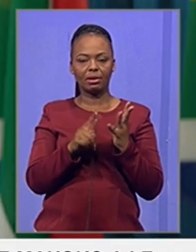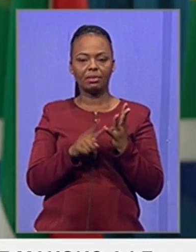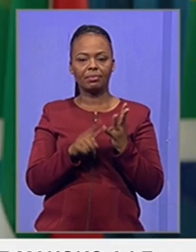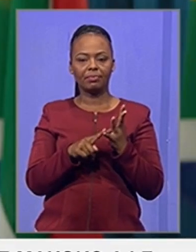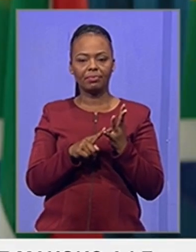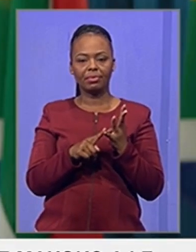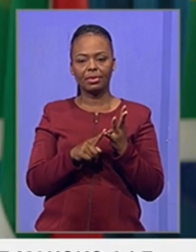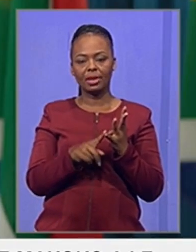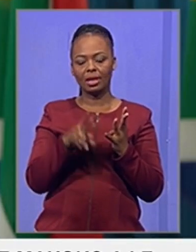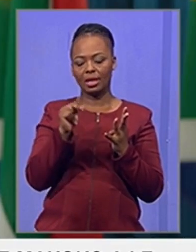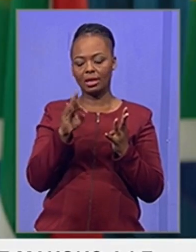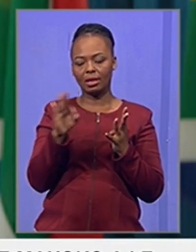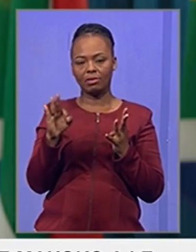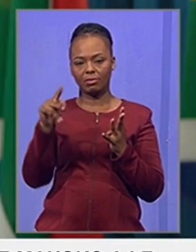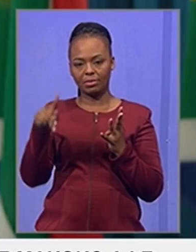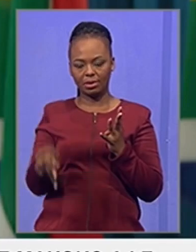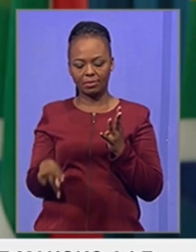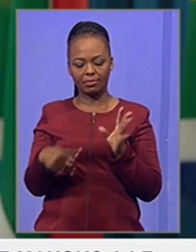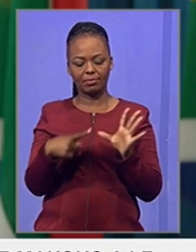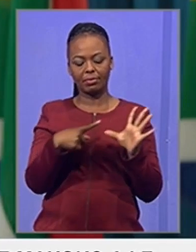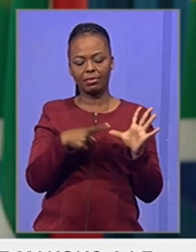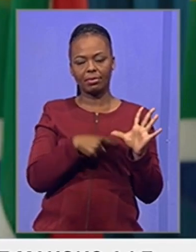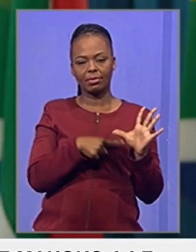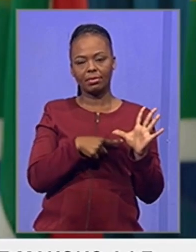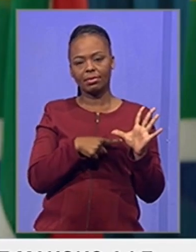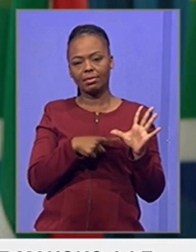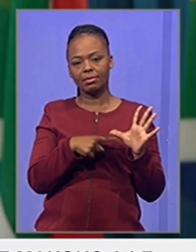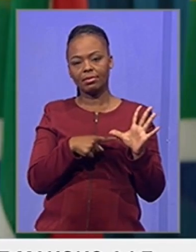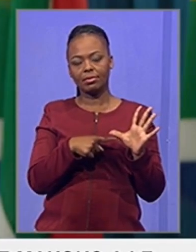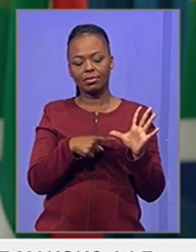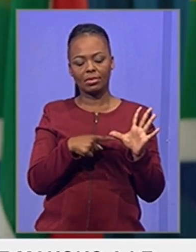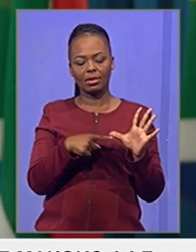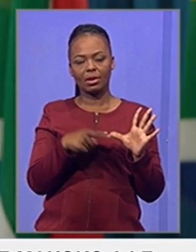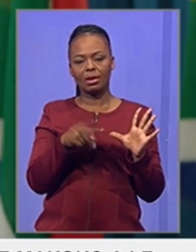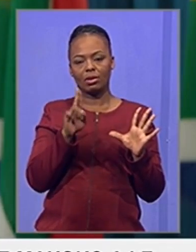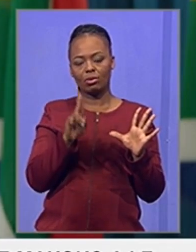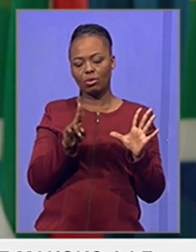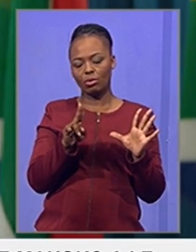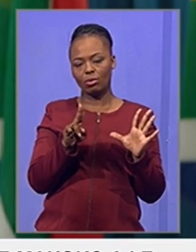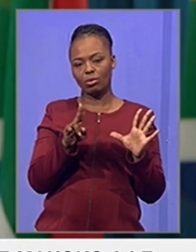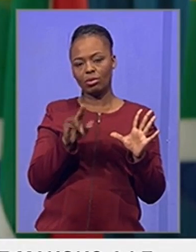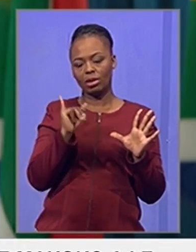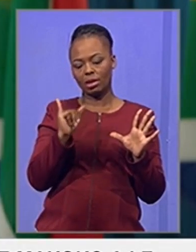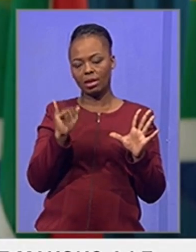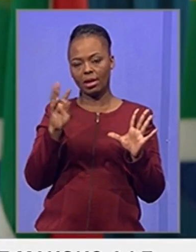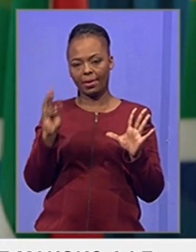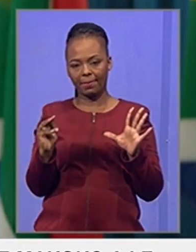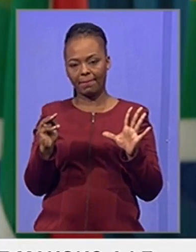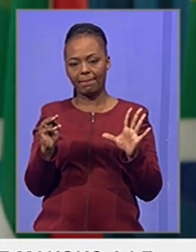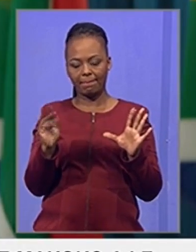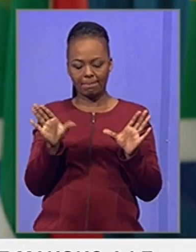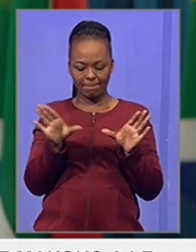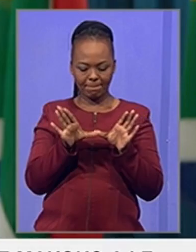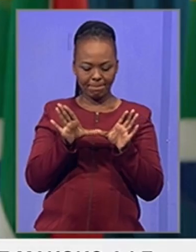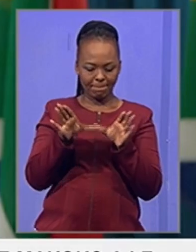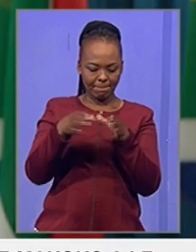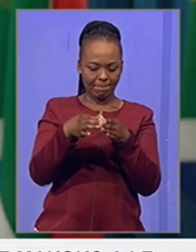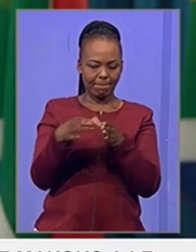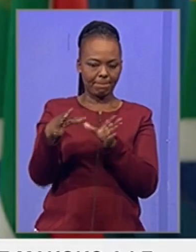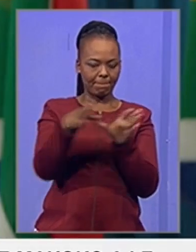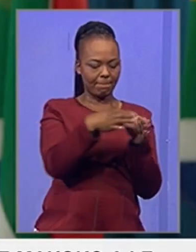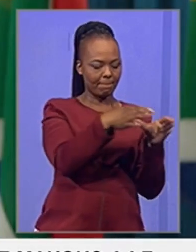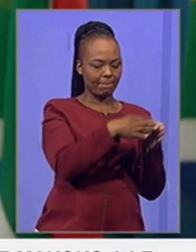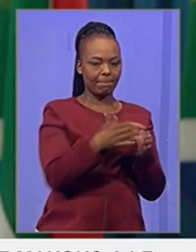the Freedom Front Plus, Mr. Neil de Beer from the United Independent Movement, and of course